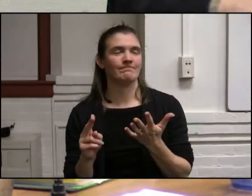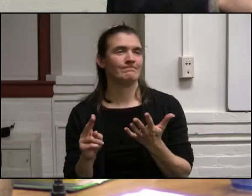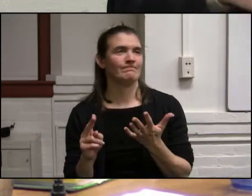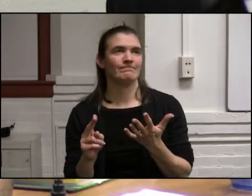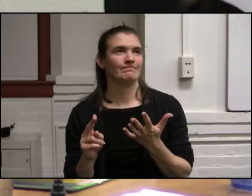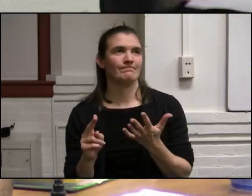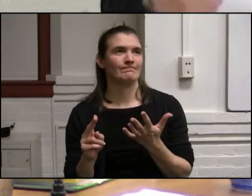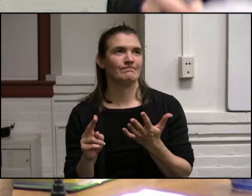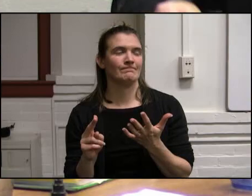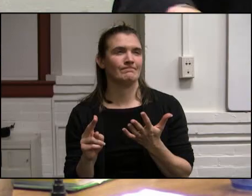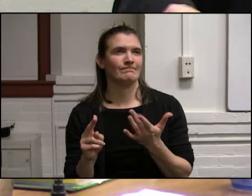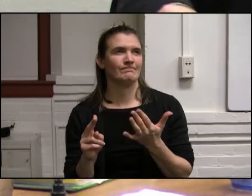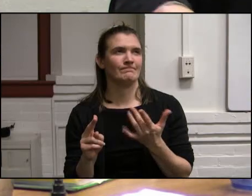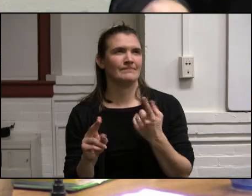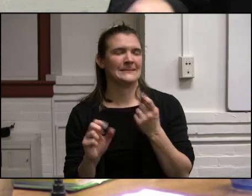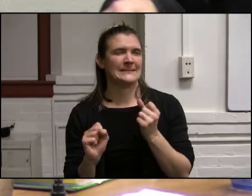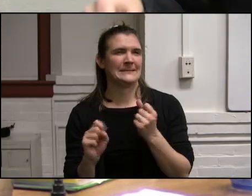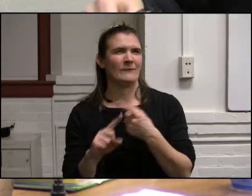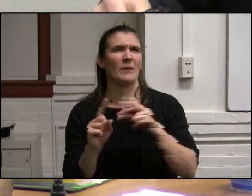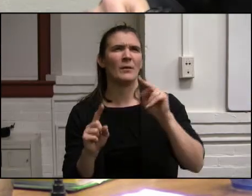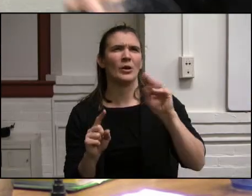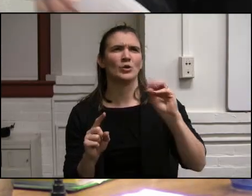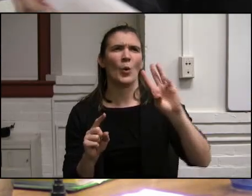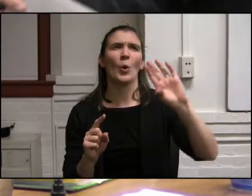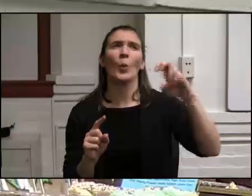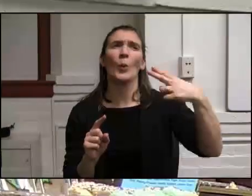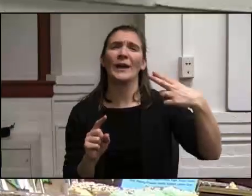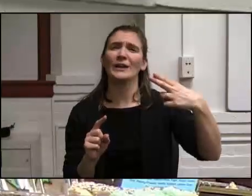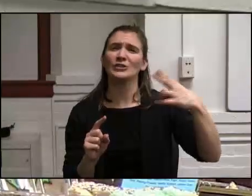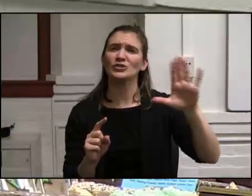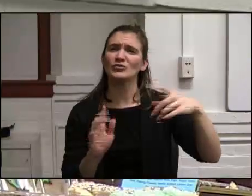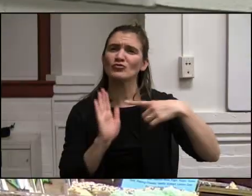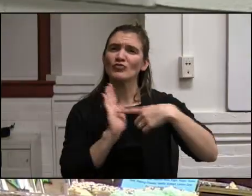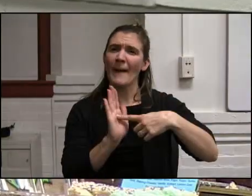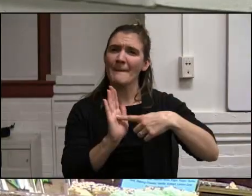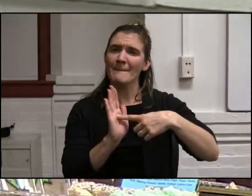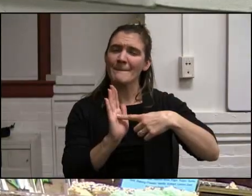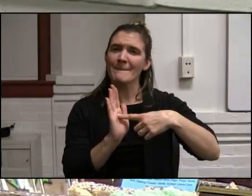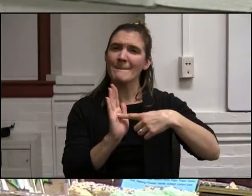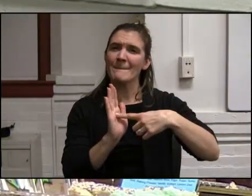from who's the Norwich representative on the